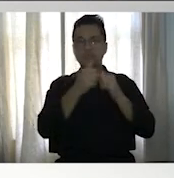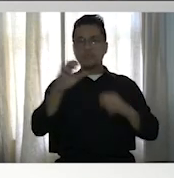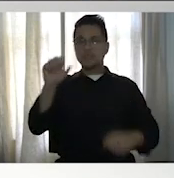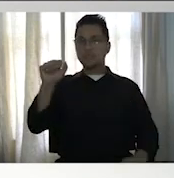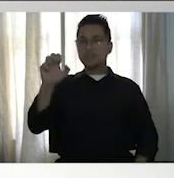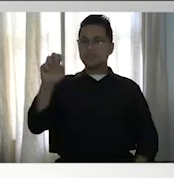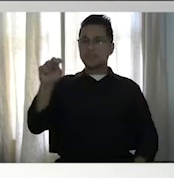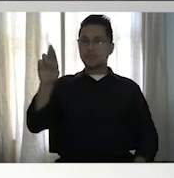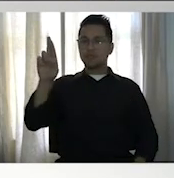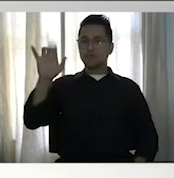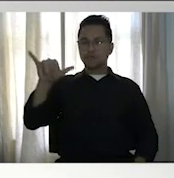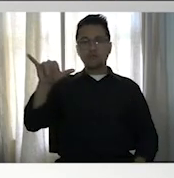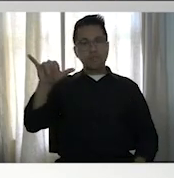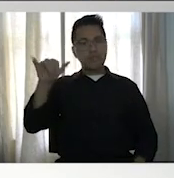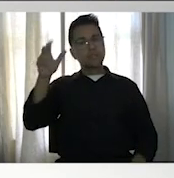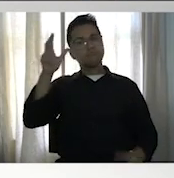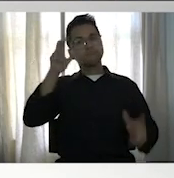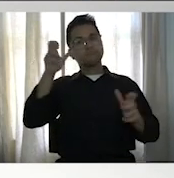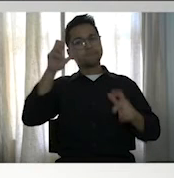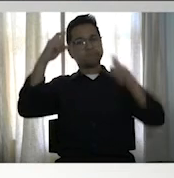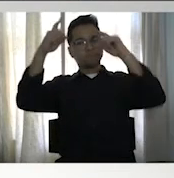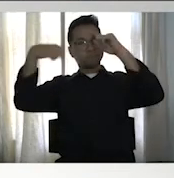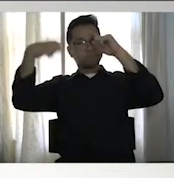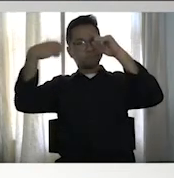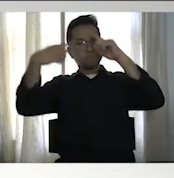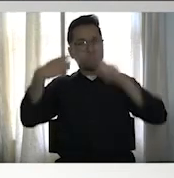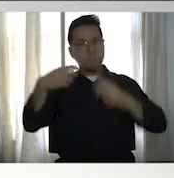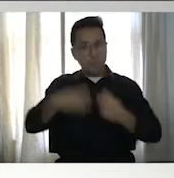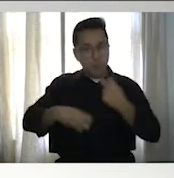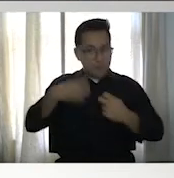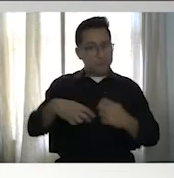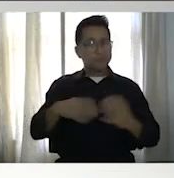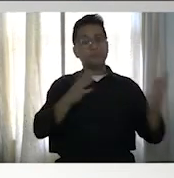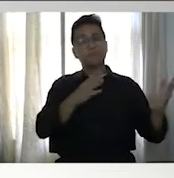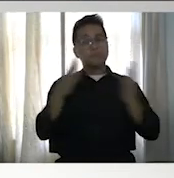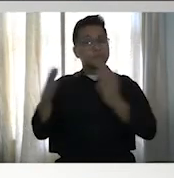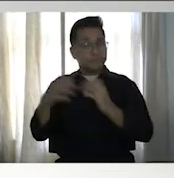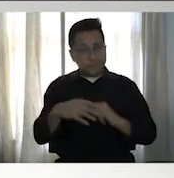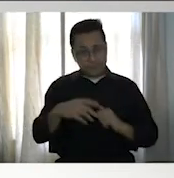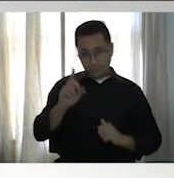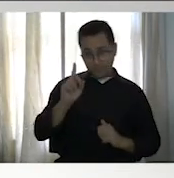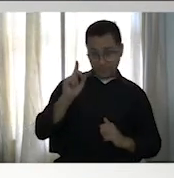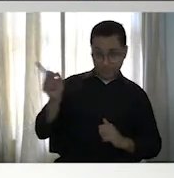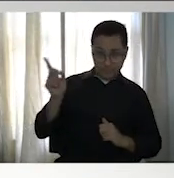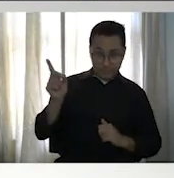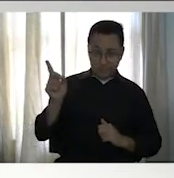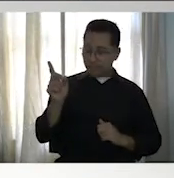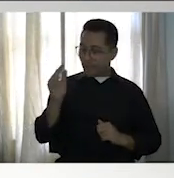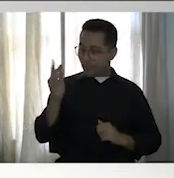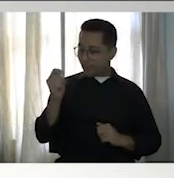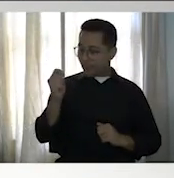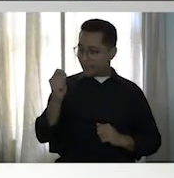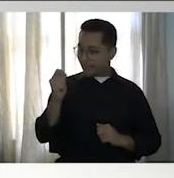problems. And this is